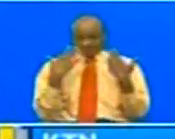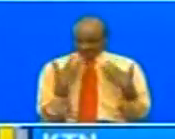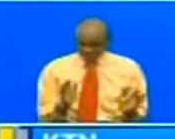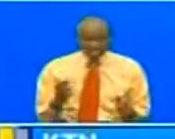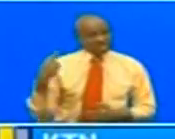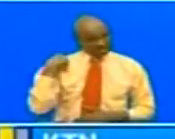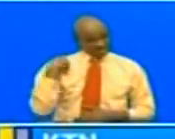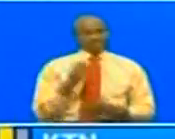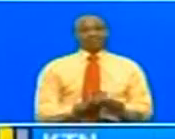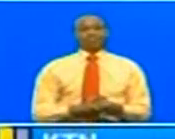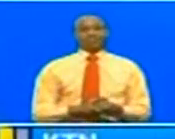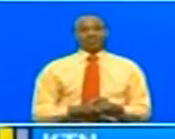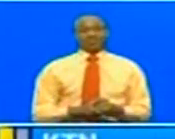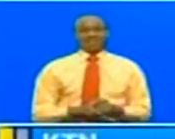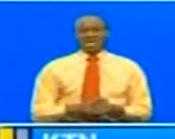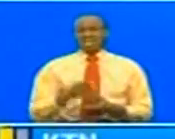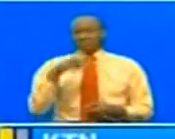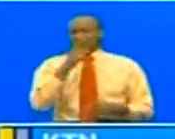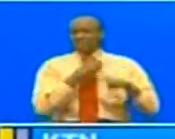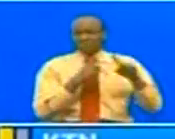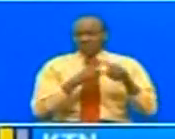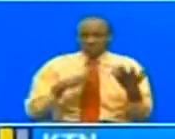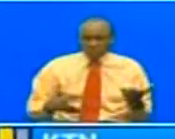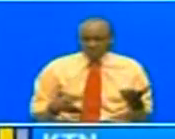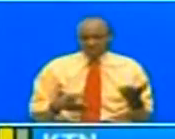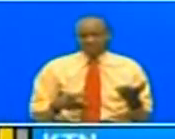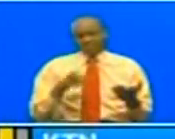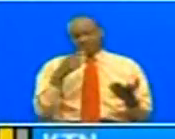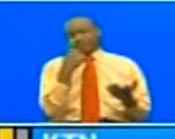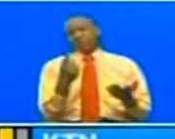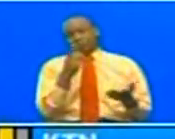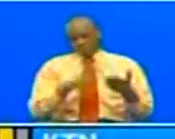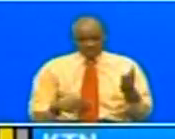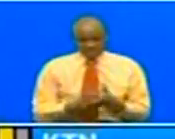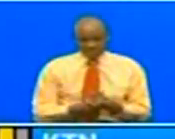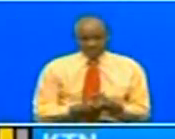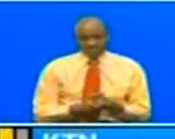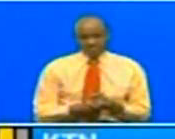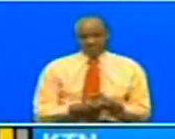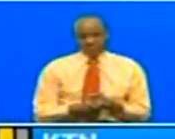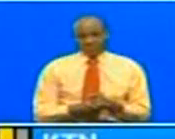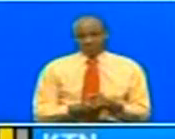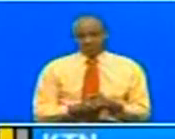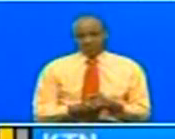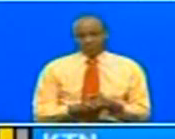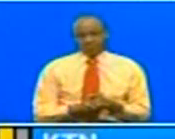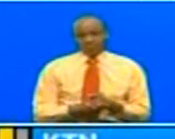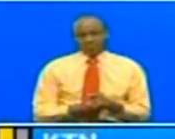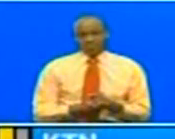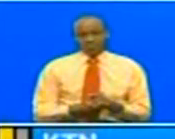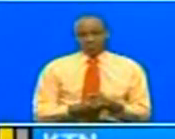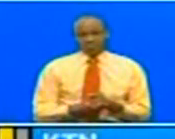yesterday. The experience that we, what we have is that the residents in that area, it's a volatile